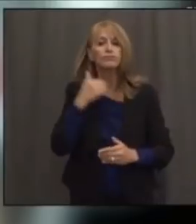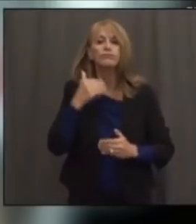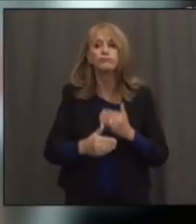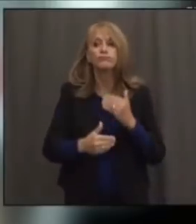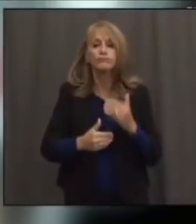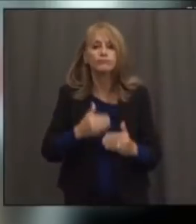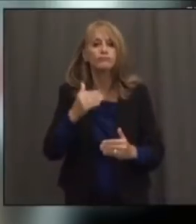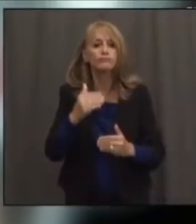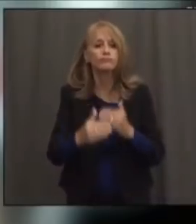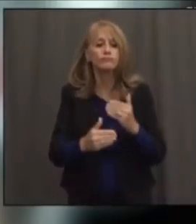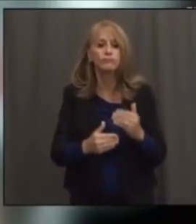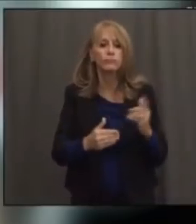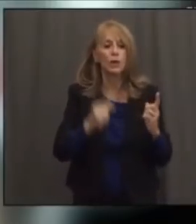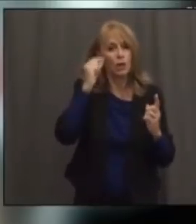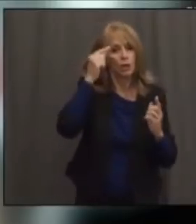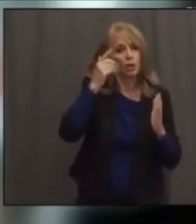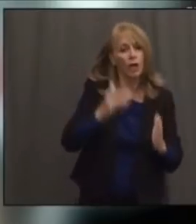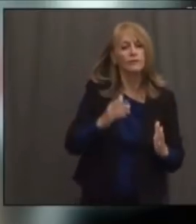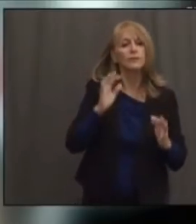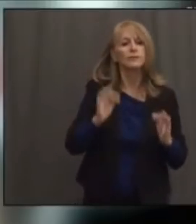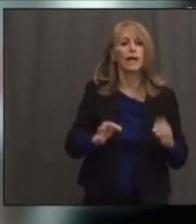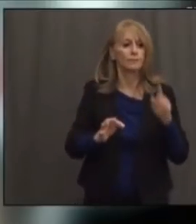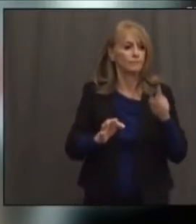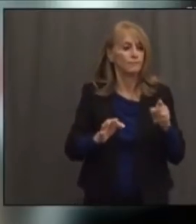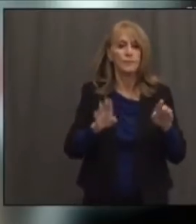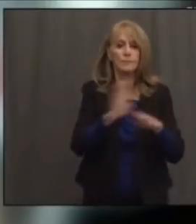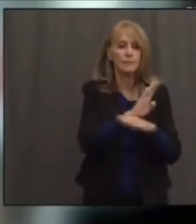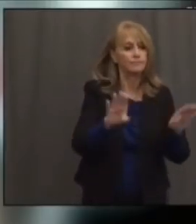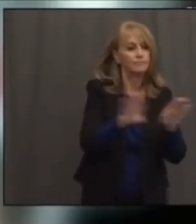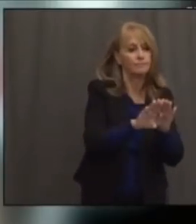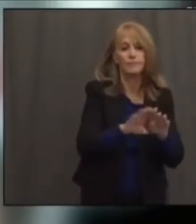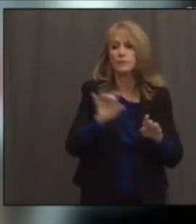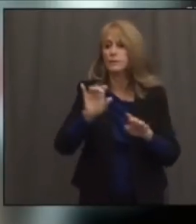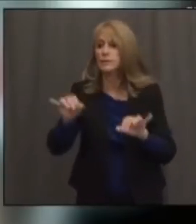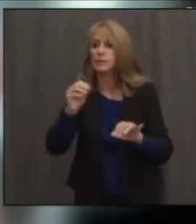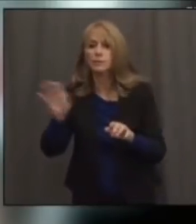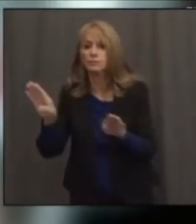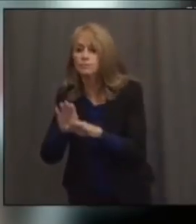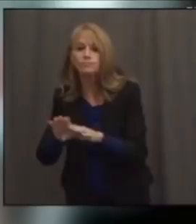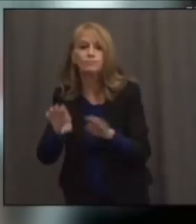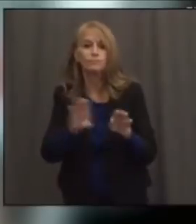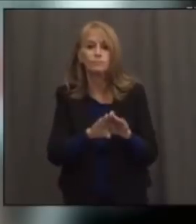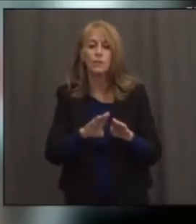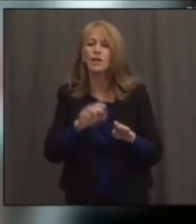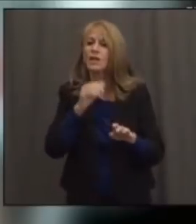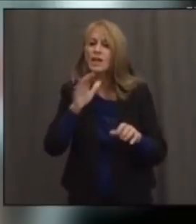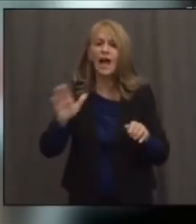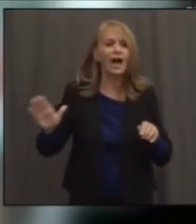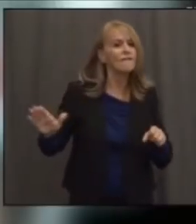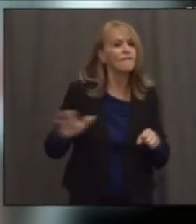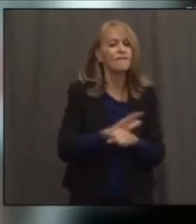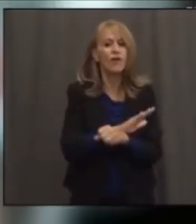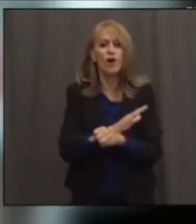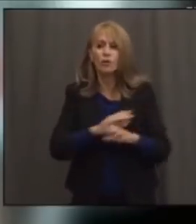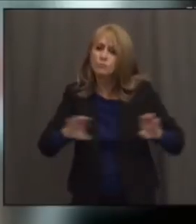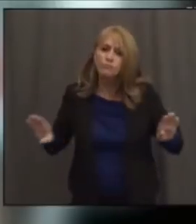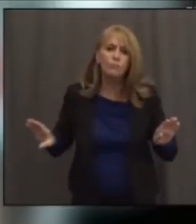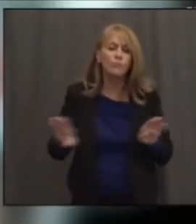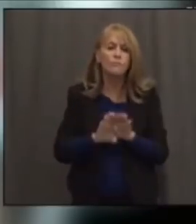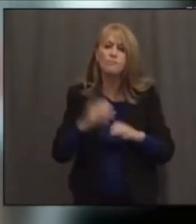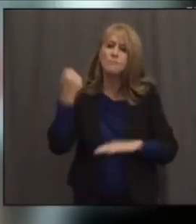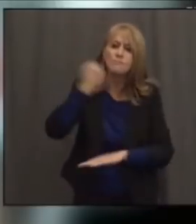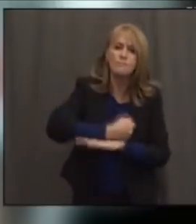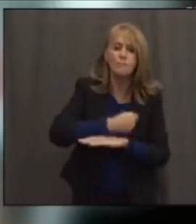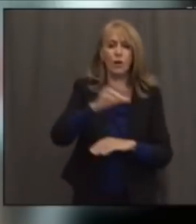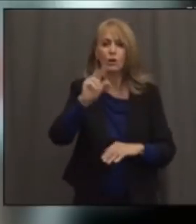very prudent decisions. When we shut down, when we implemented the mitigation, we didn't shut down the state. We took a very targeted approach